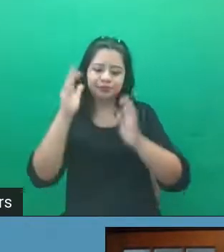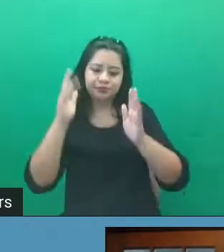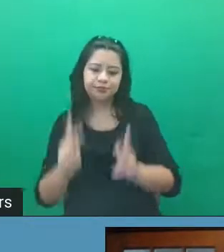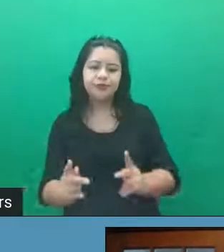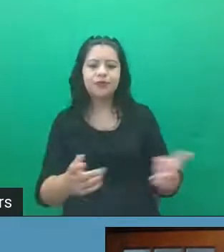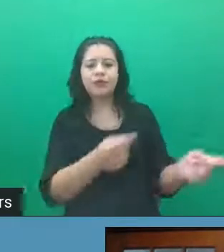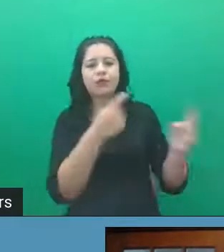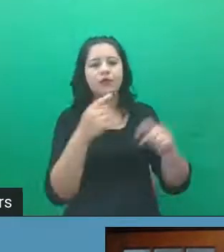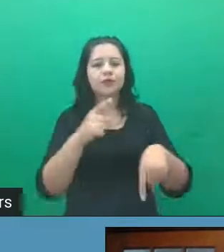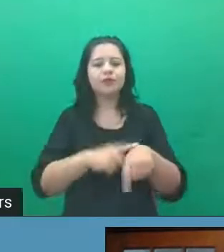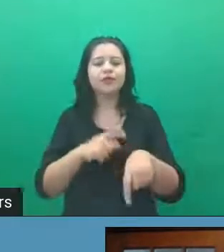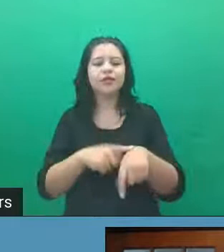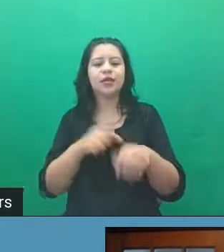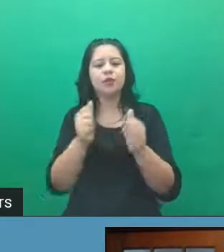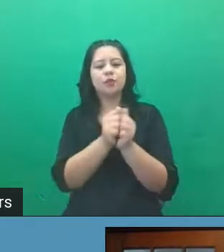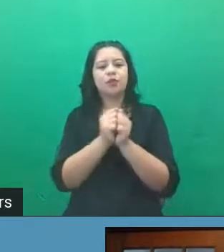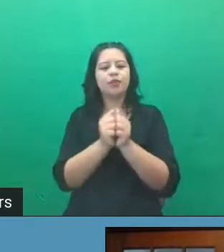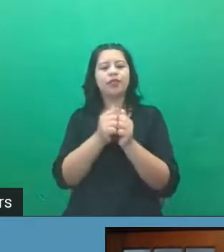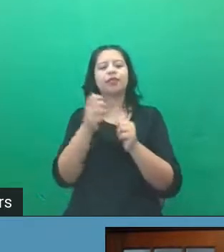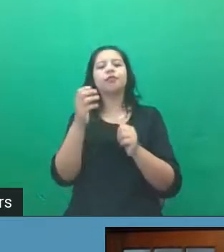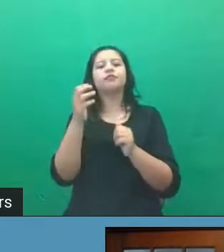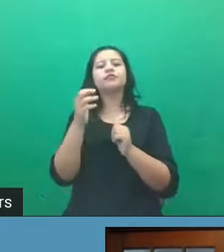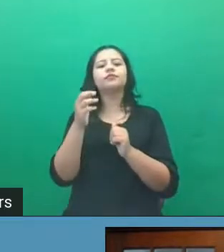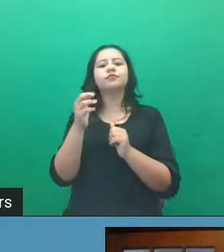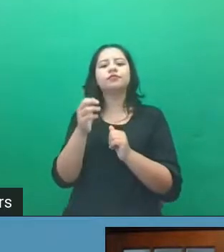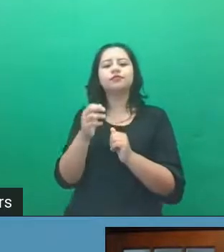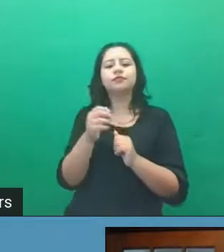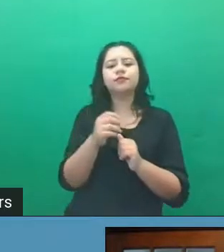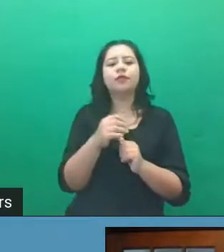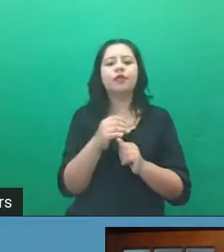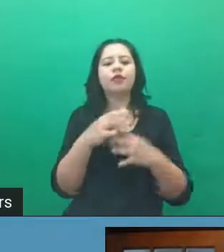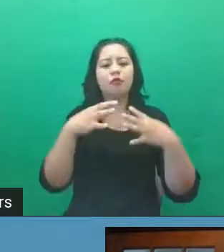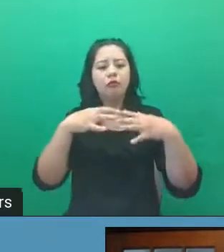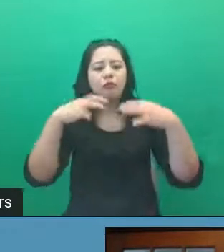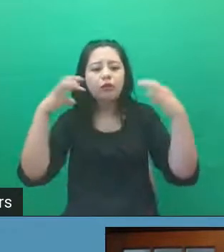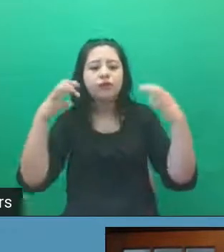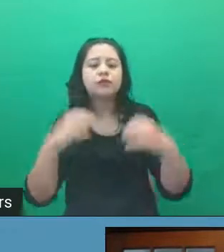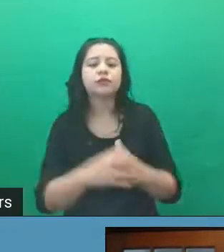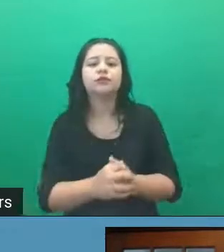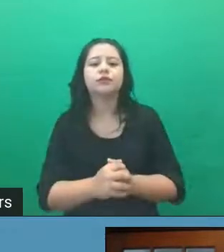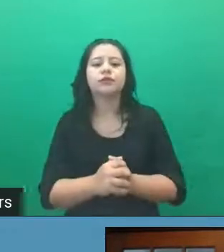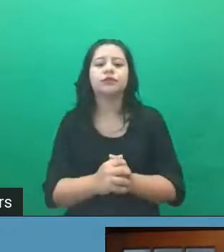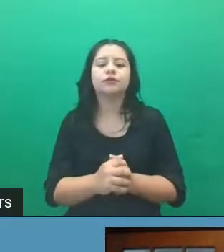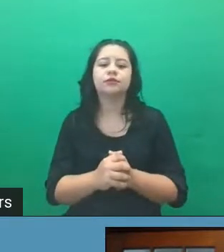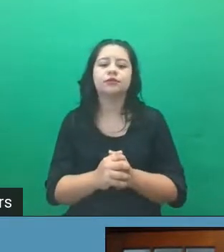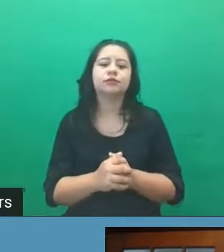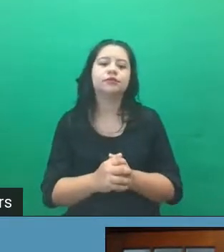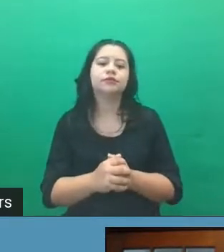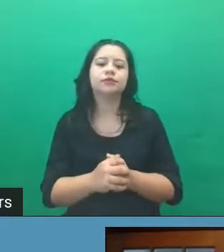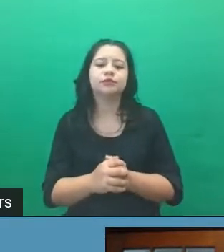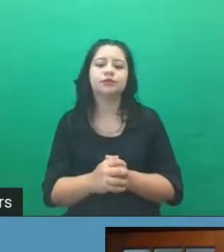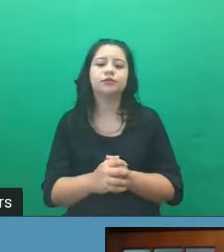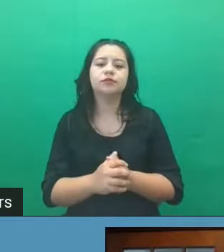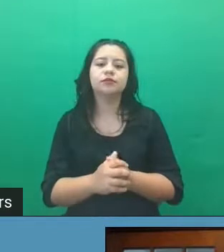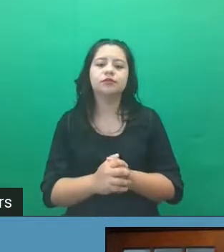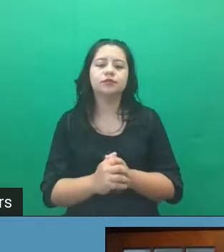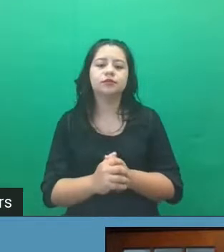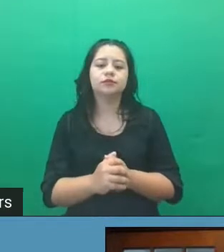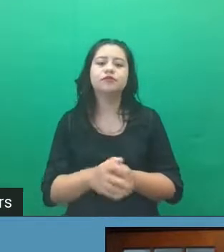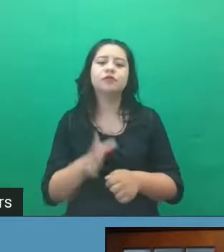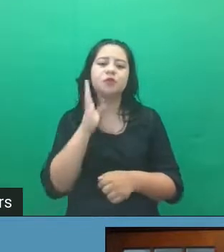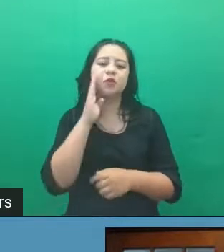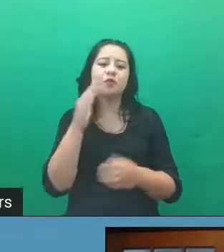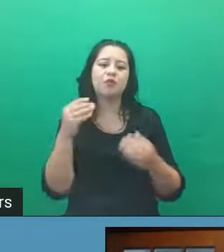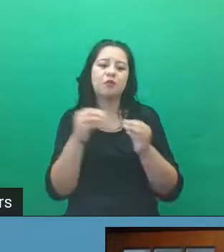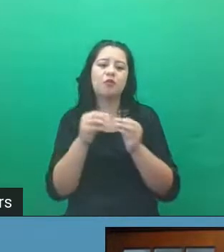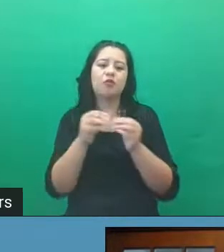virtual audience. So yeah, it's going to be there's going to be hybrid parts of our future conferences,